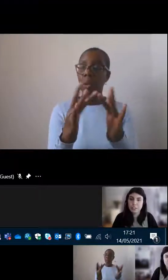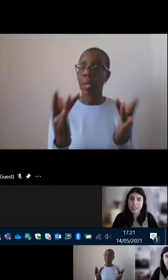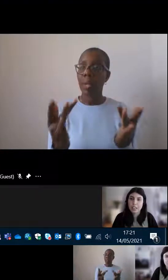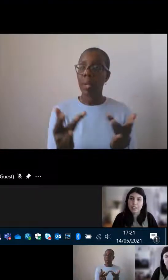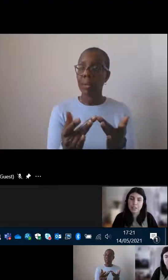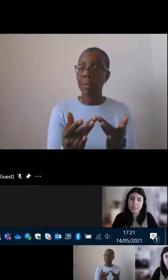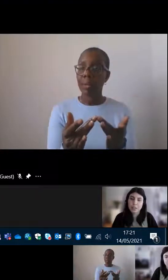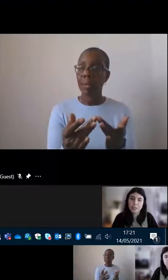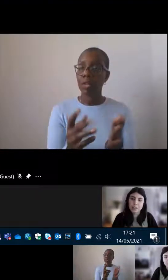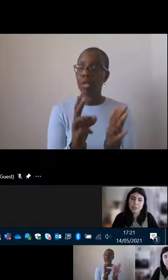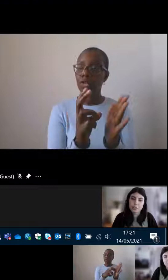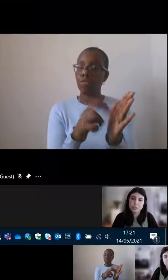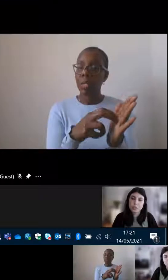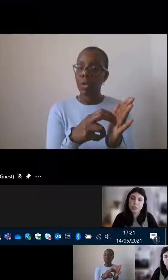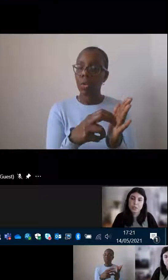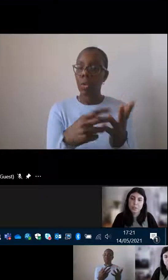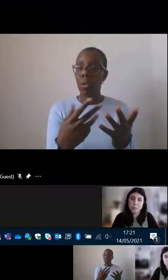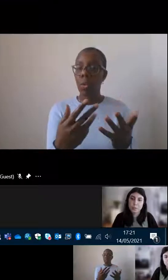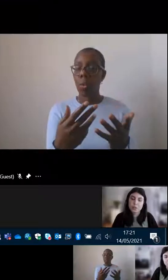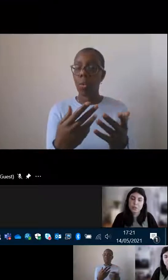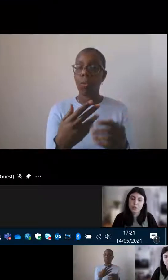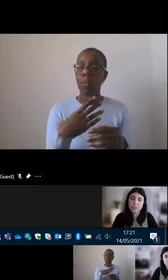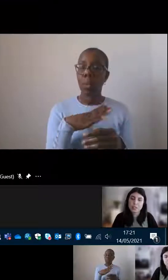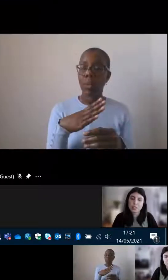information, if you go to